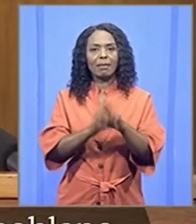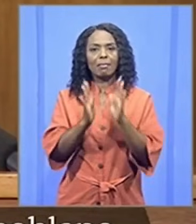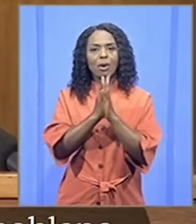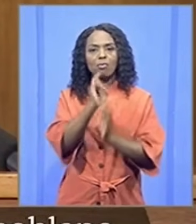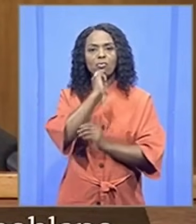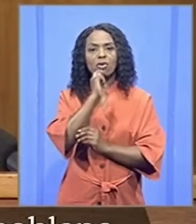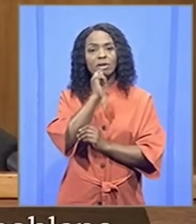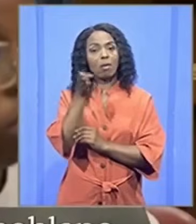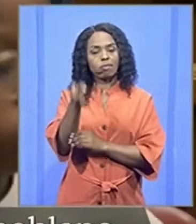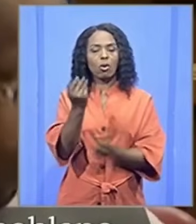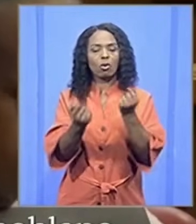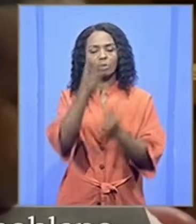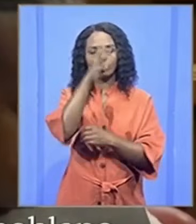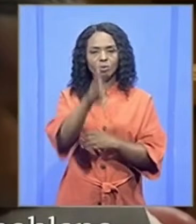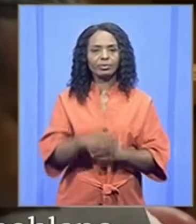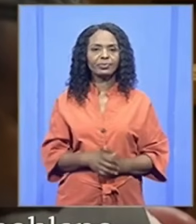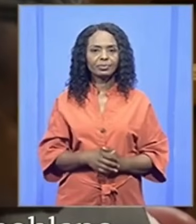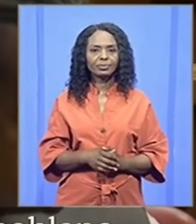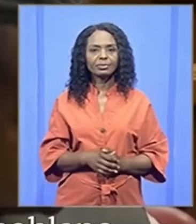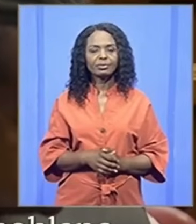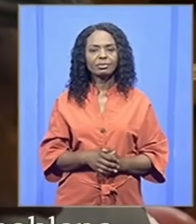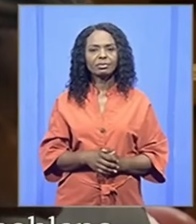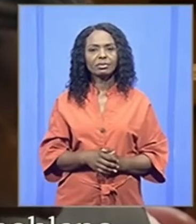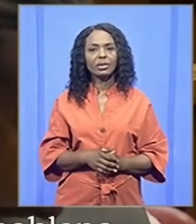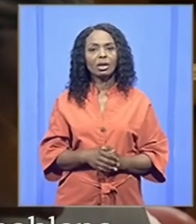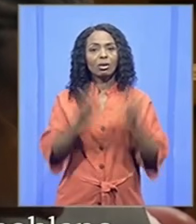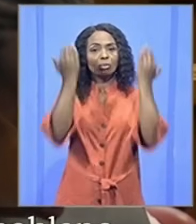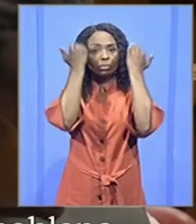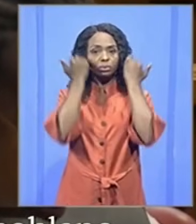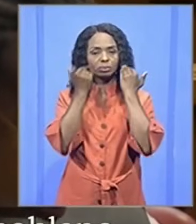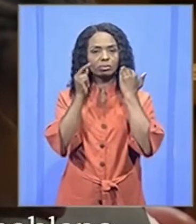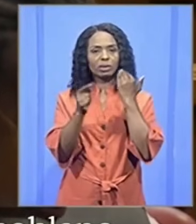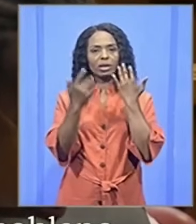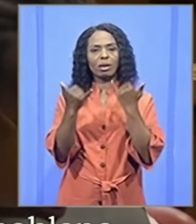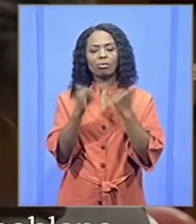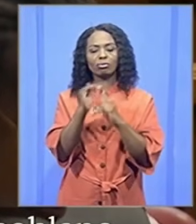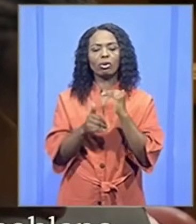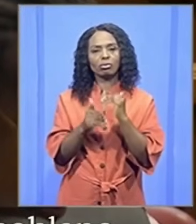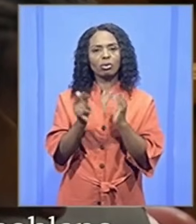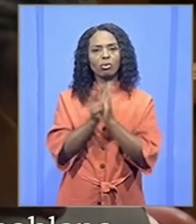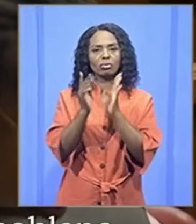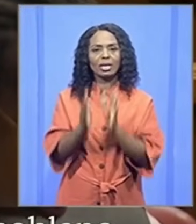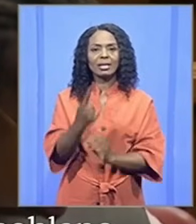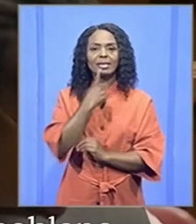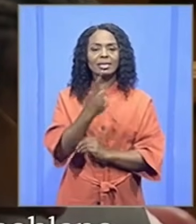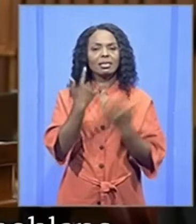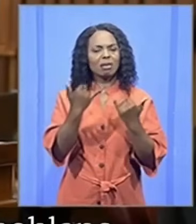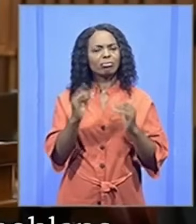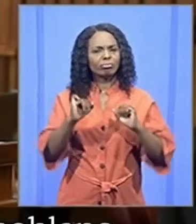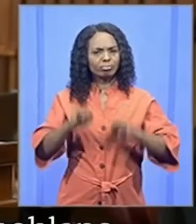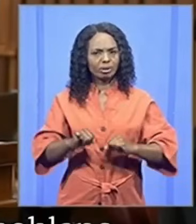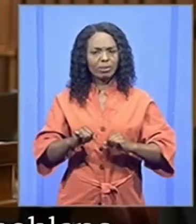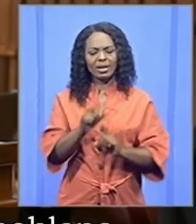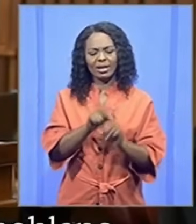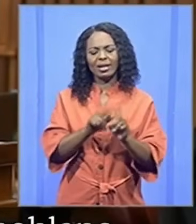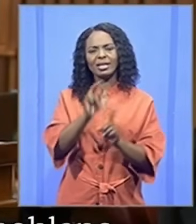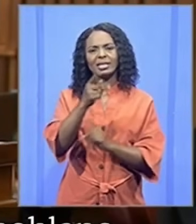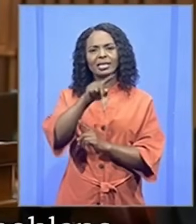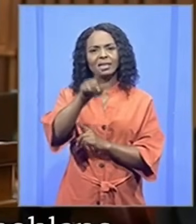ka kgorongkgolotsheko ya Pretoria. Motšhotšhisi wa mmušo o re go dumelwa mo go boletšwego ke Ntanzi